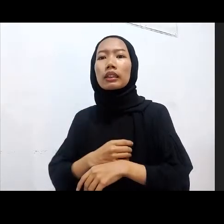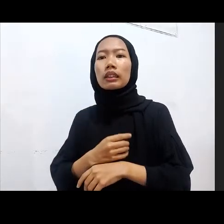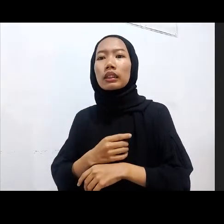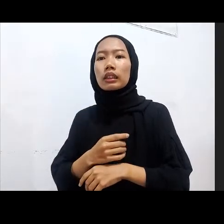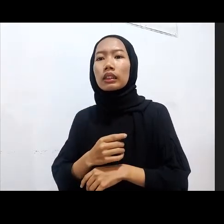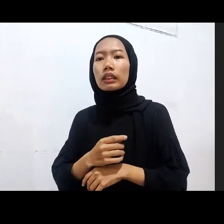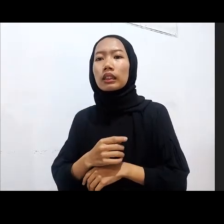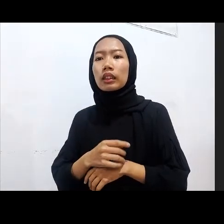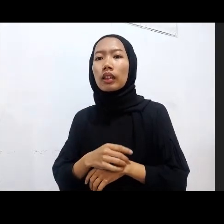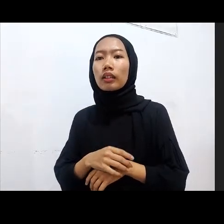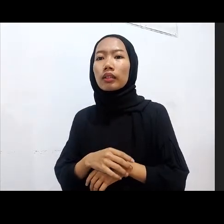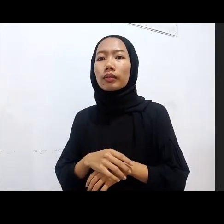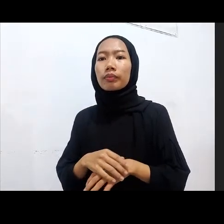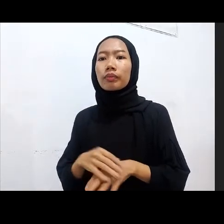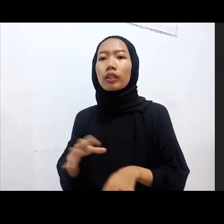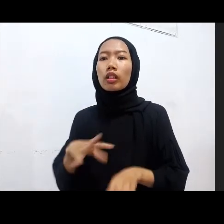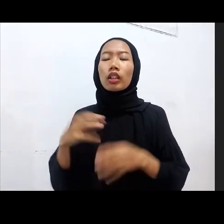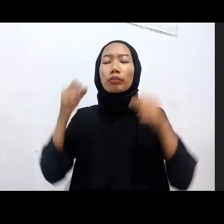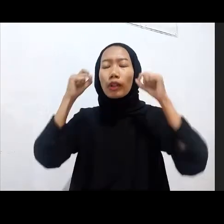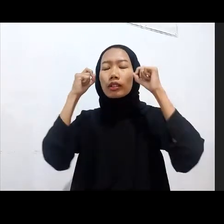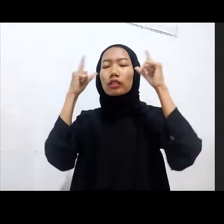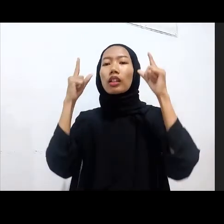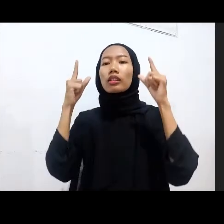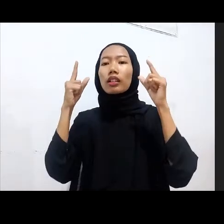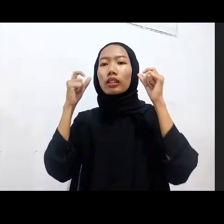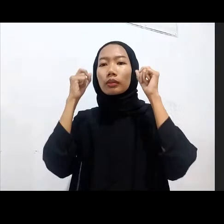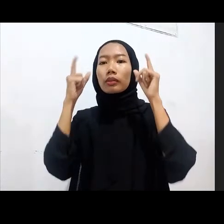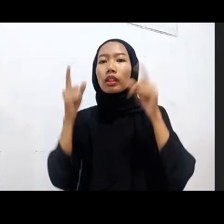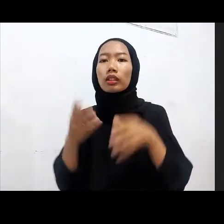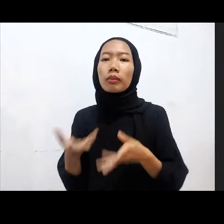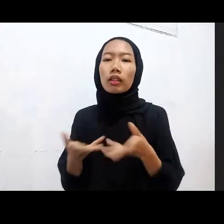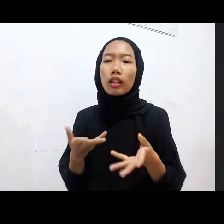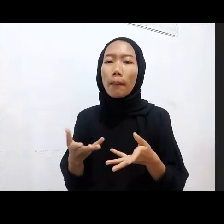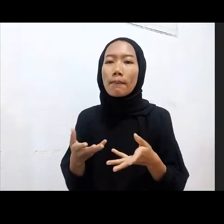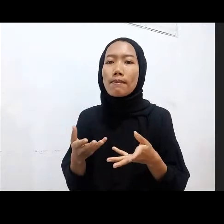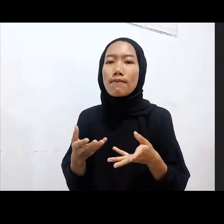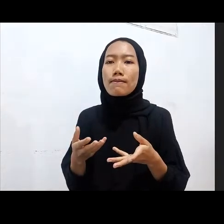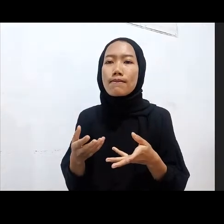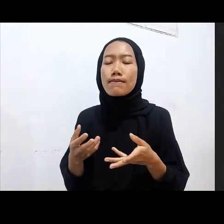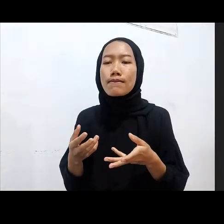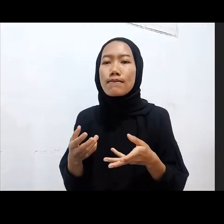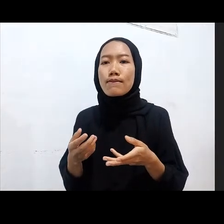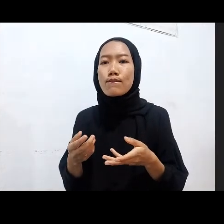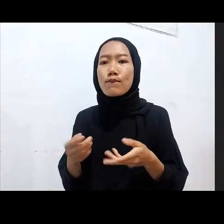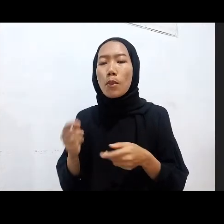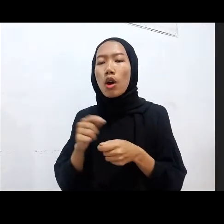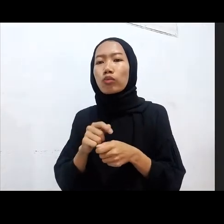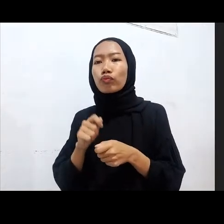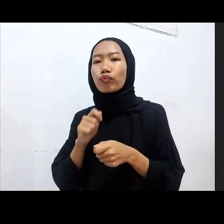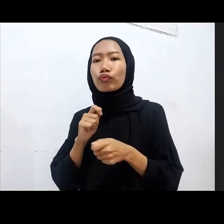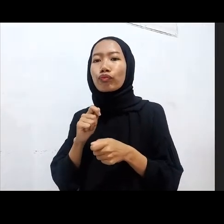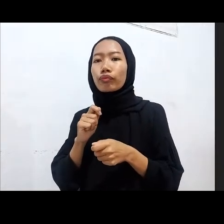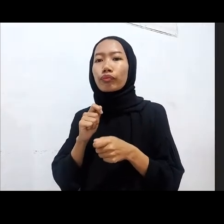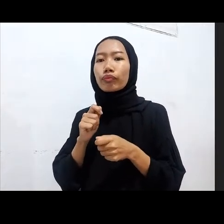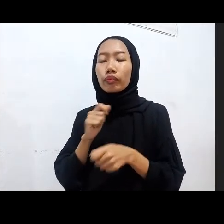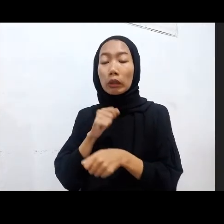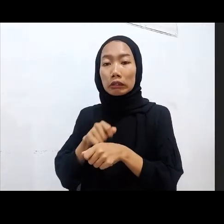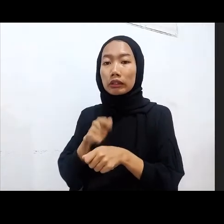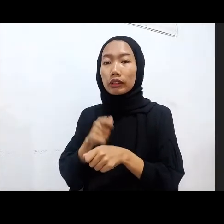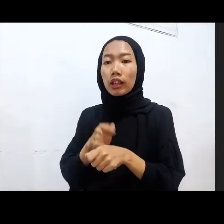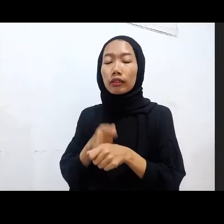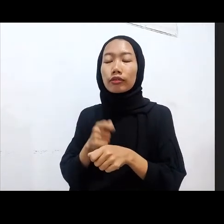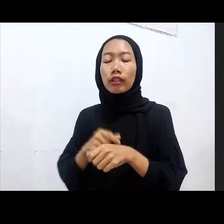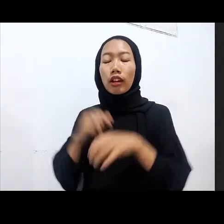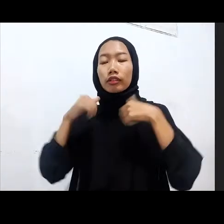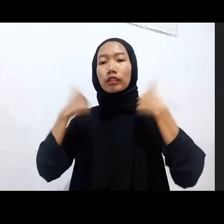medical practitioner. I'm really lucky. I've been able to find the medical practitioners who